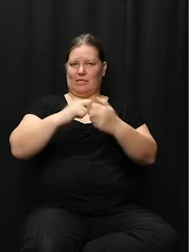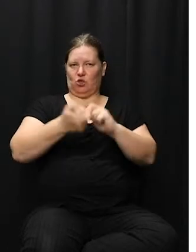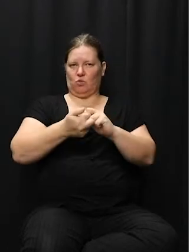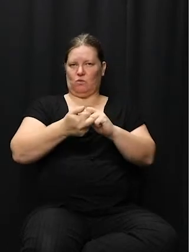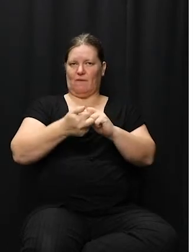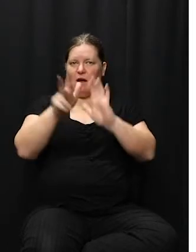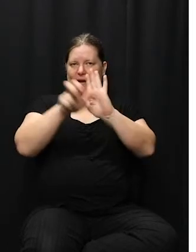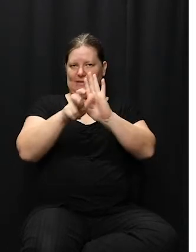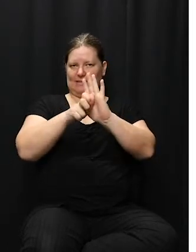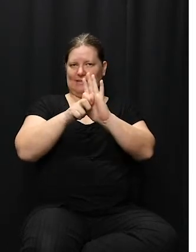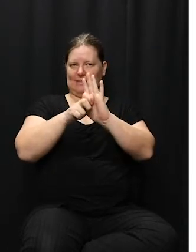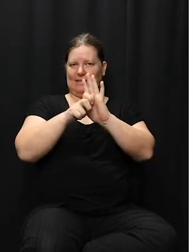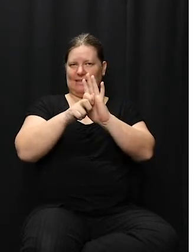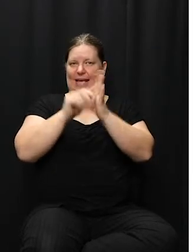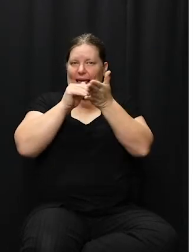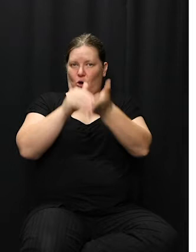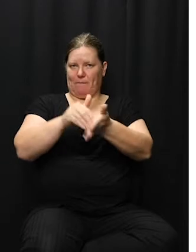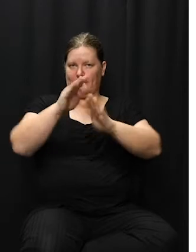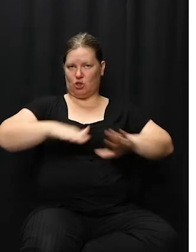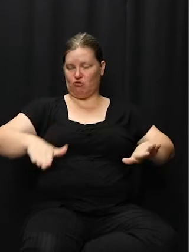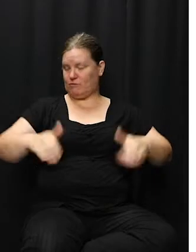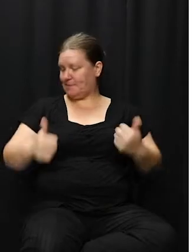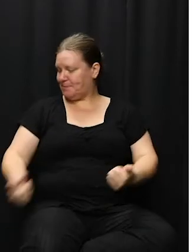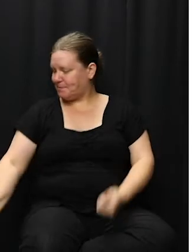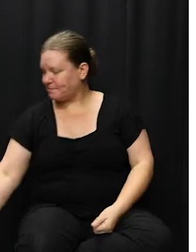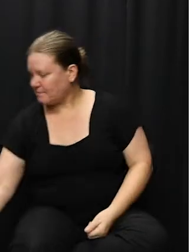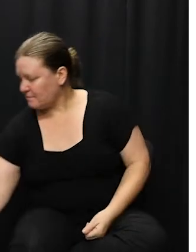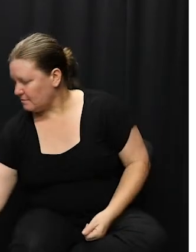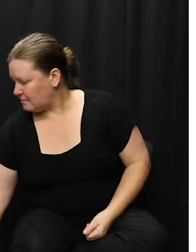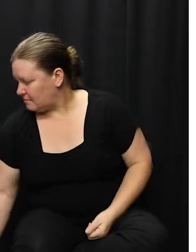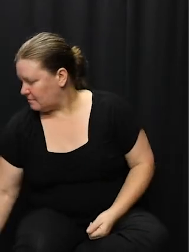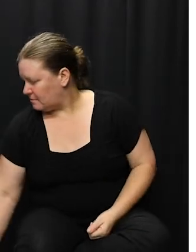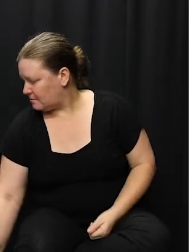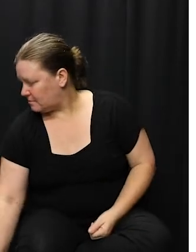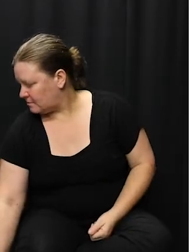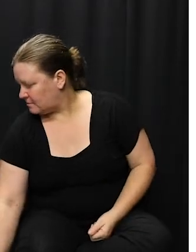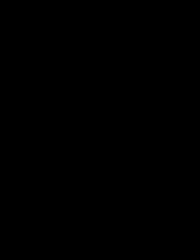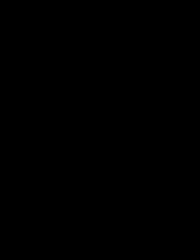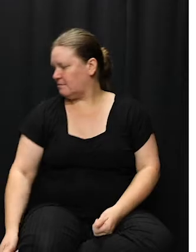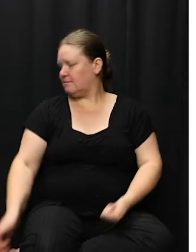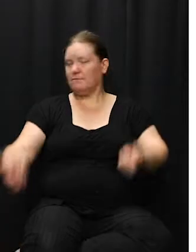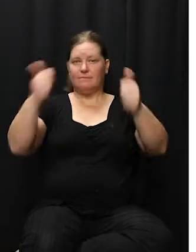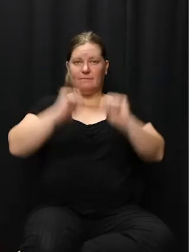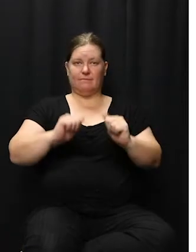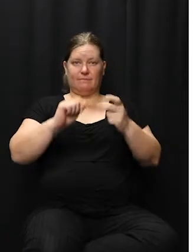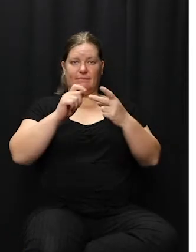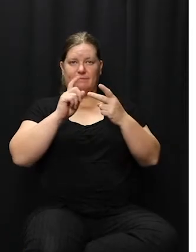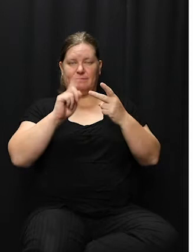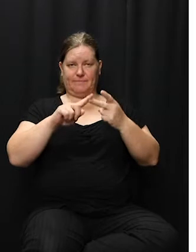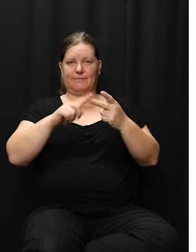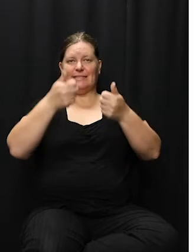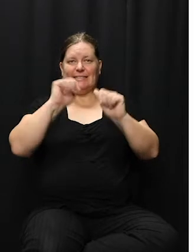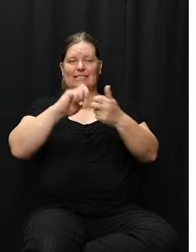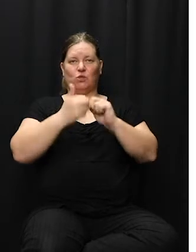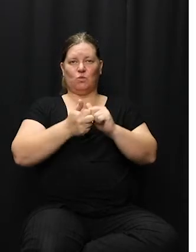completely fix the issue of iconicity, but they're two strategies you use in the design of sign language assessment tools to try to solve